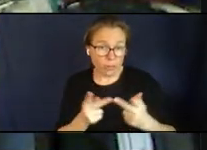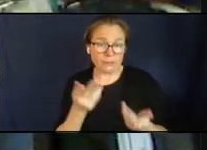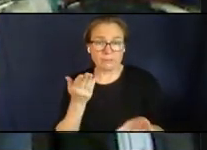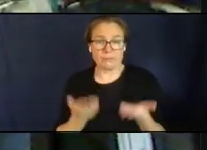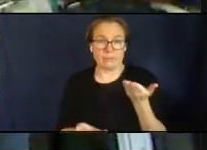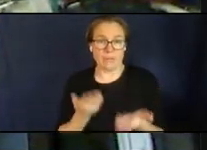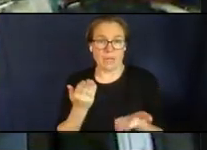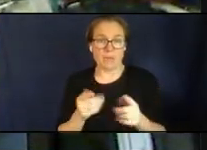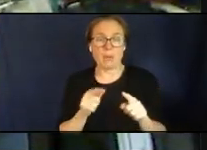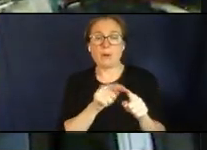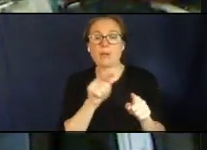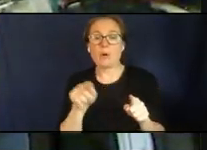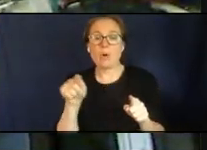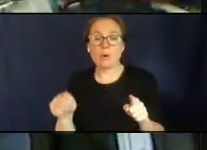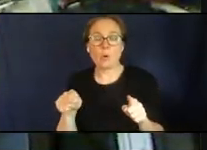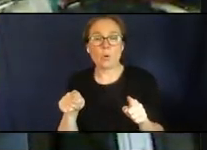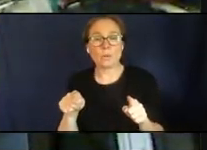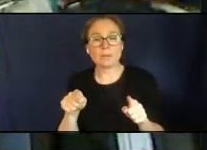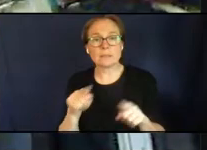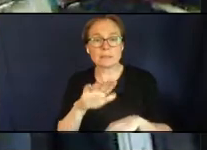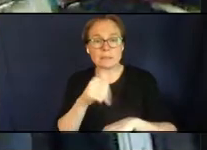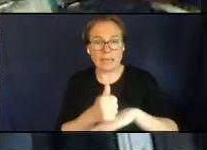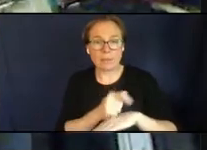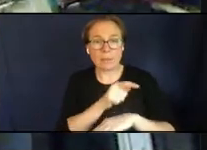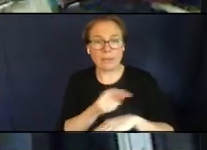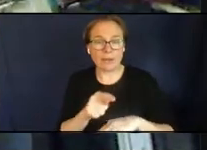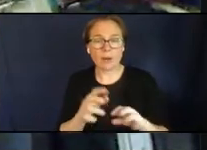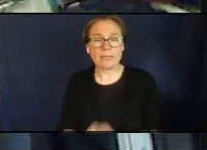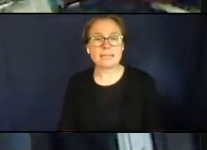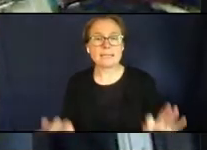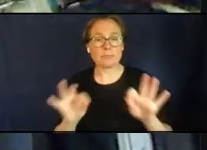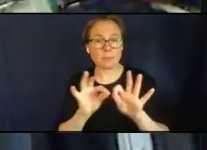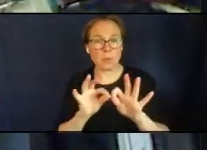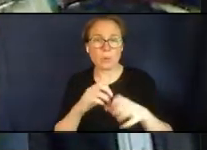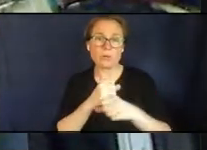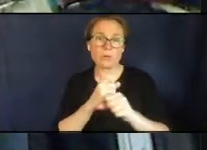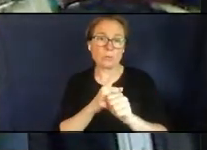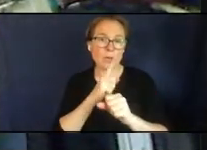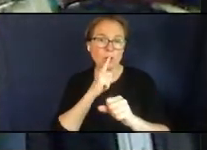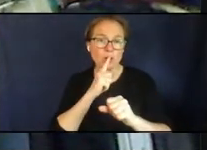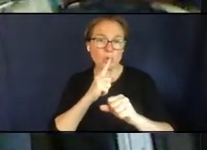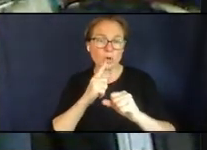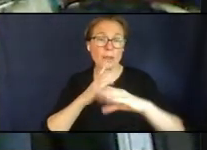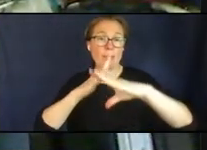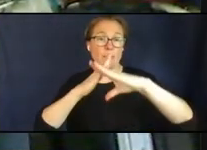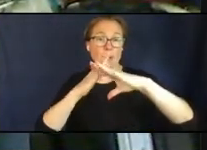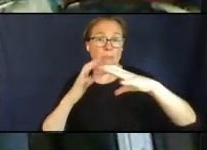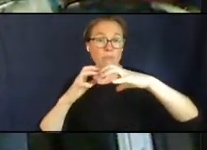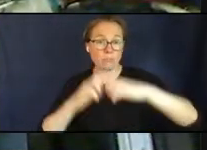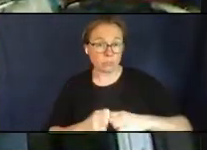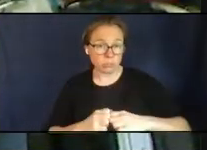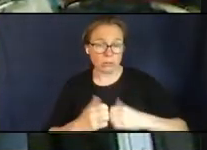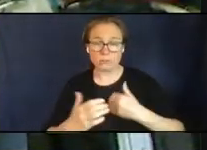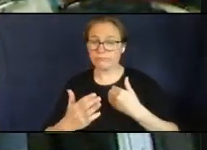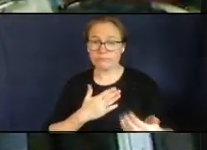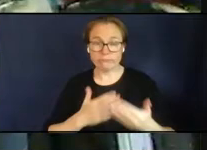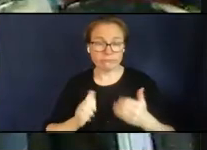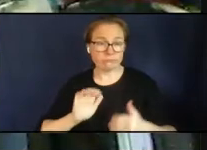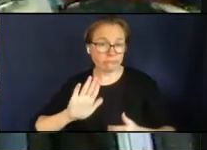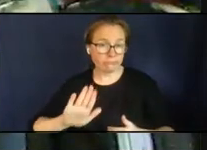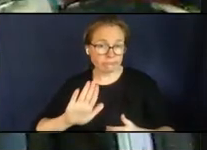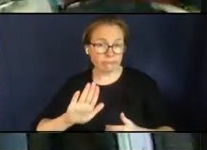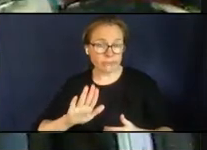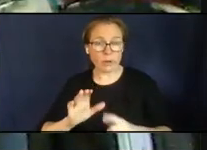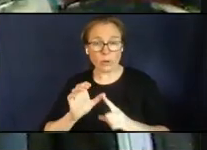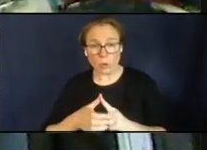maintaining the reduction in barriers to access, from everything from disability to all the things we talked about earlier. And